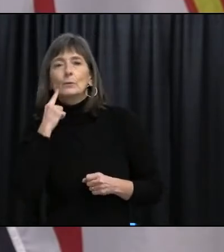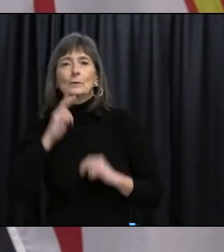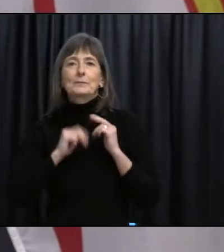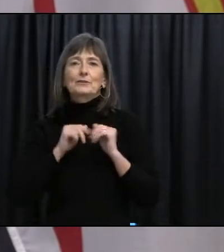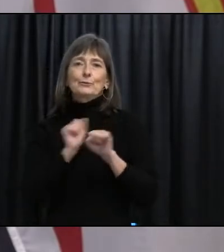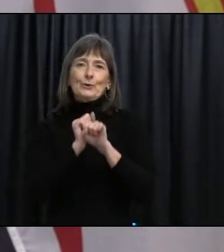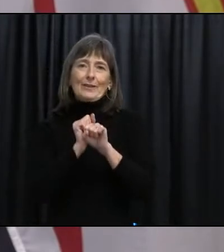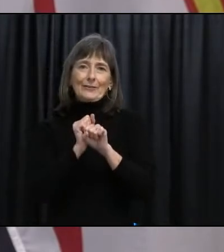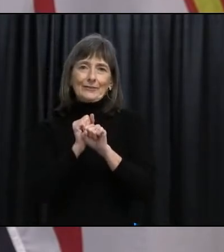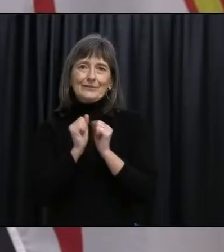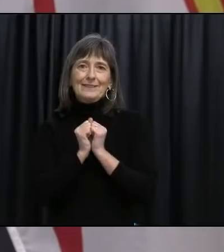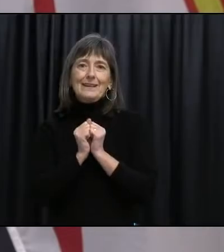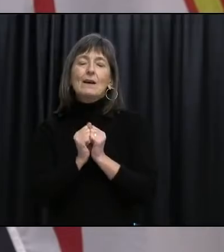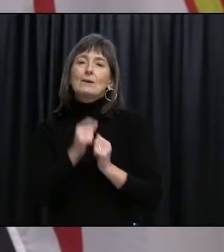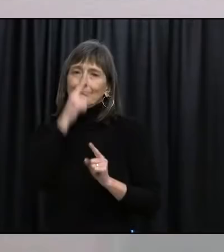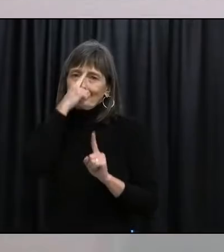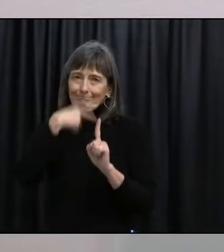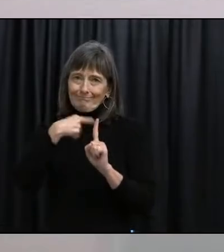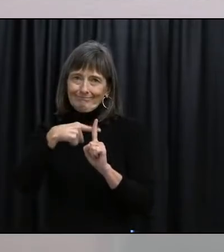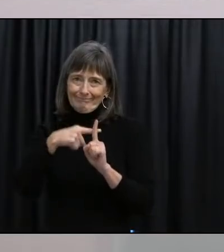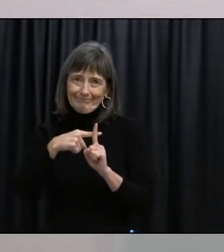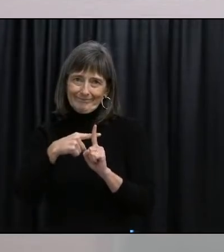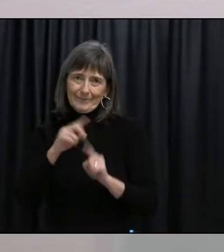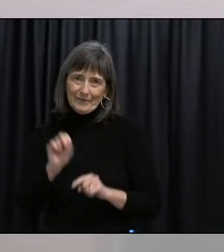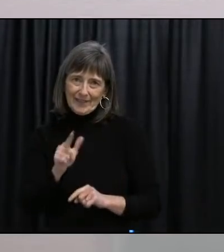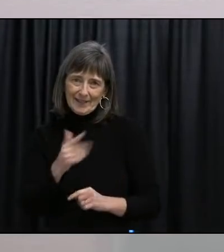Labrador. Thank you.